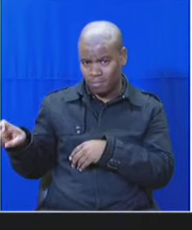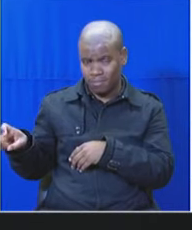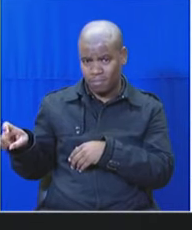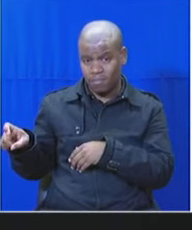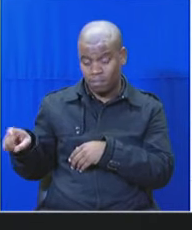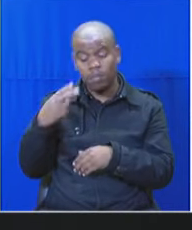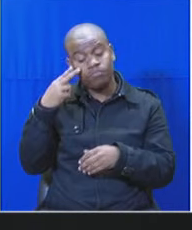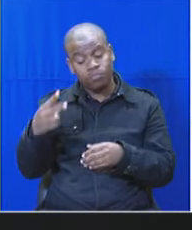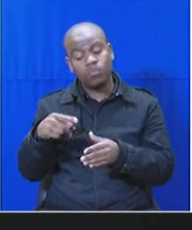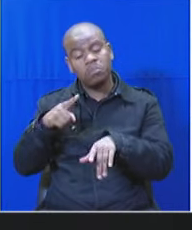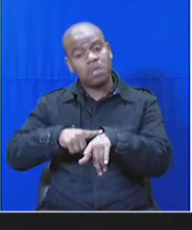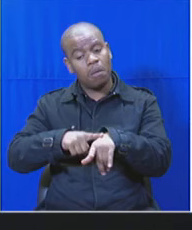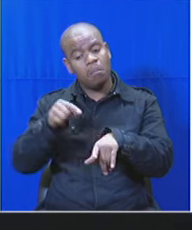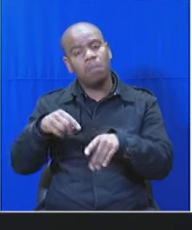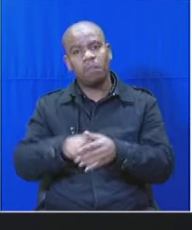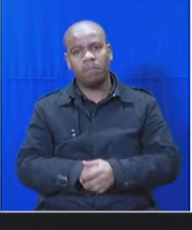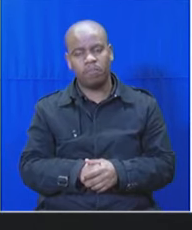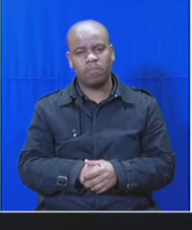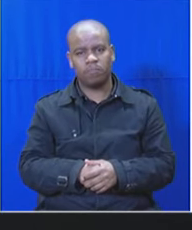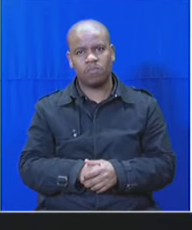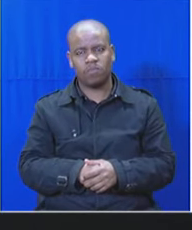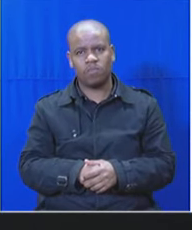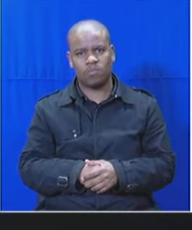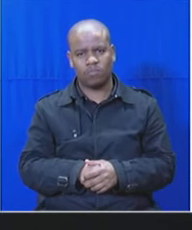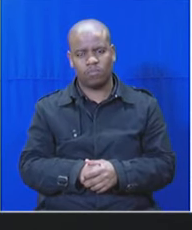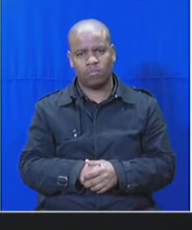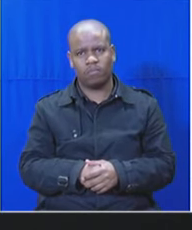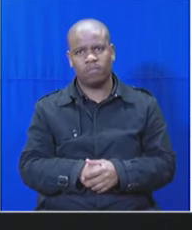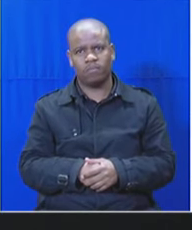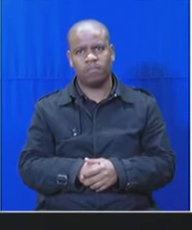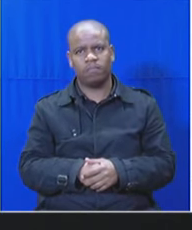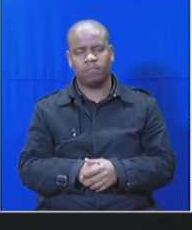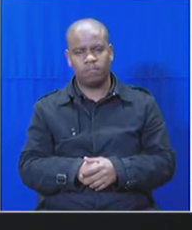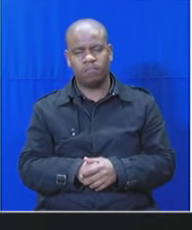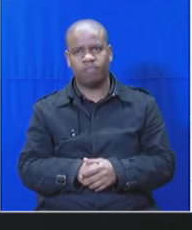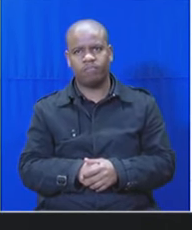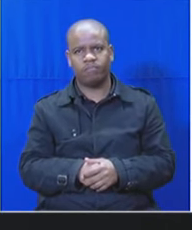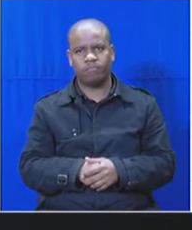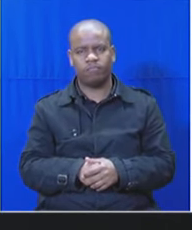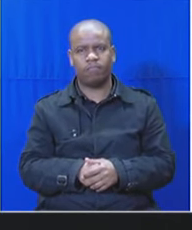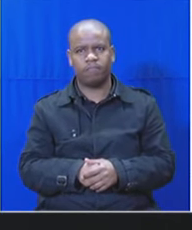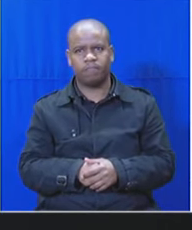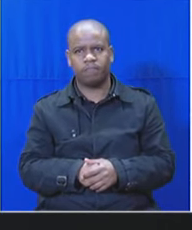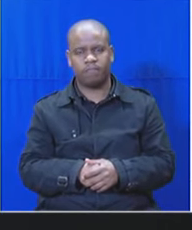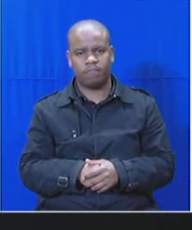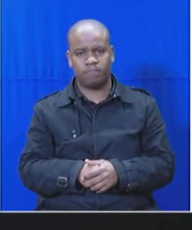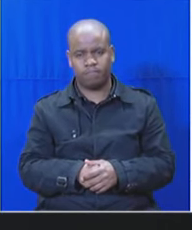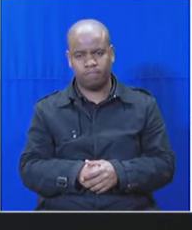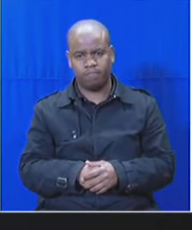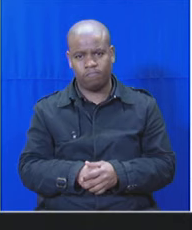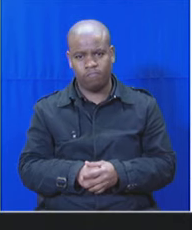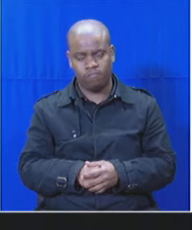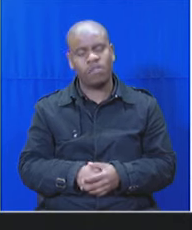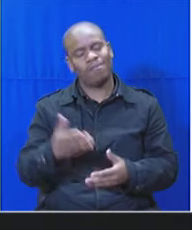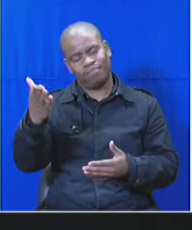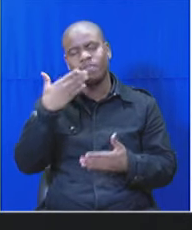look at the time on your left. Am I being compensated for the disruptions, House Chairperson? That was compensated indeed. Thank you